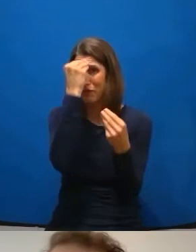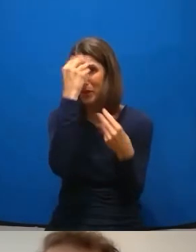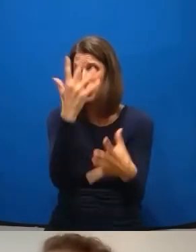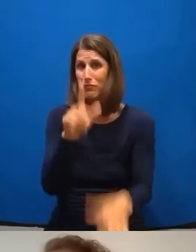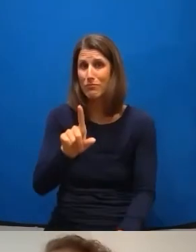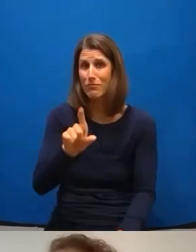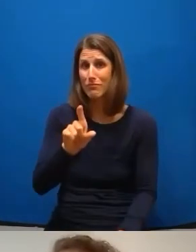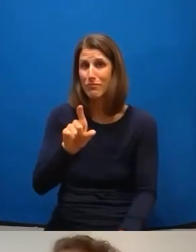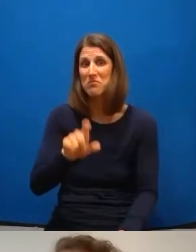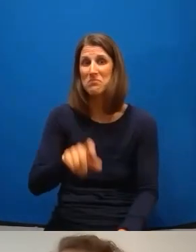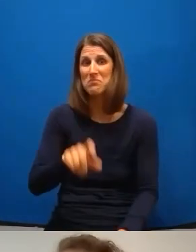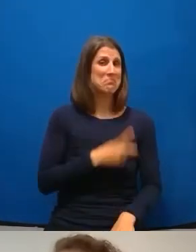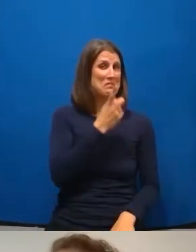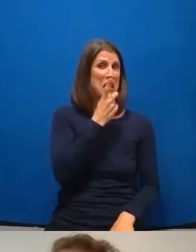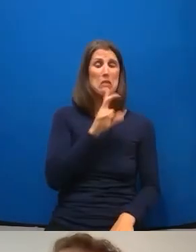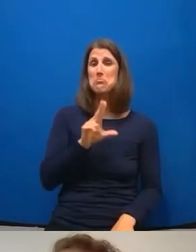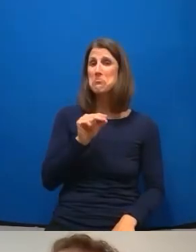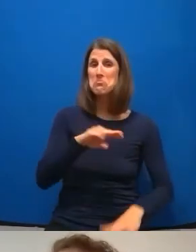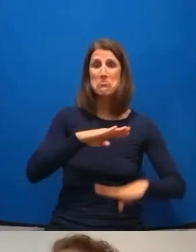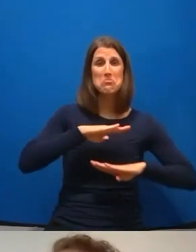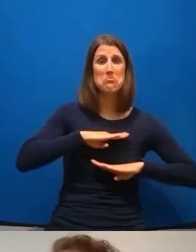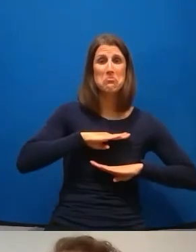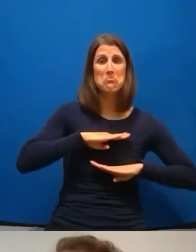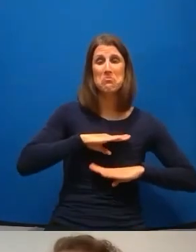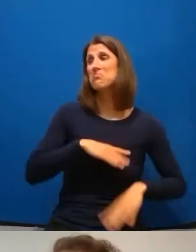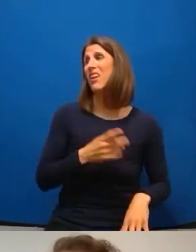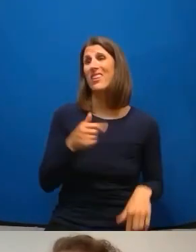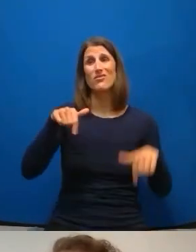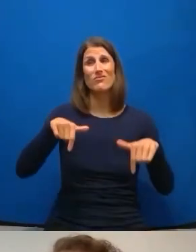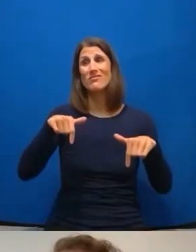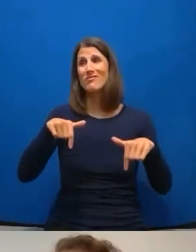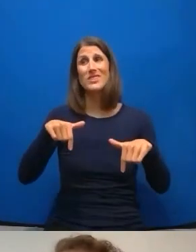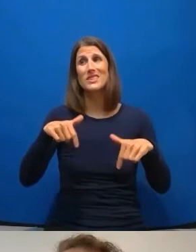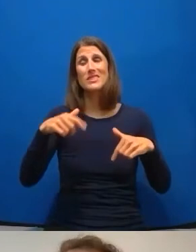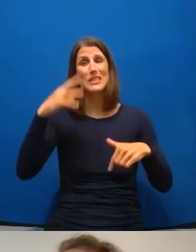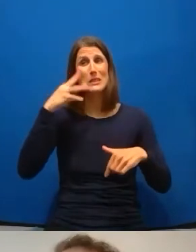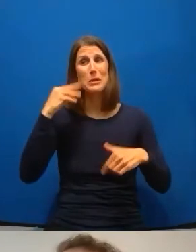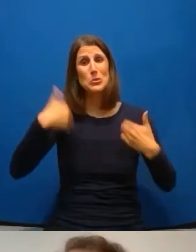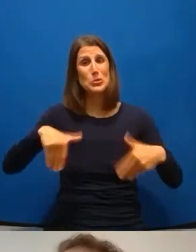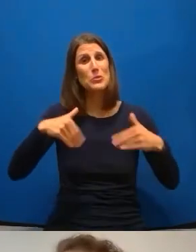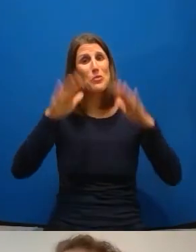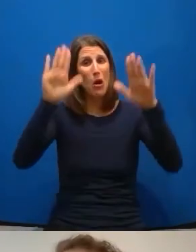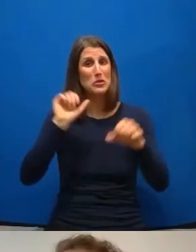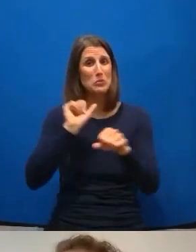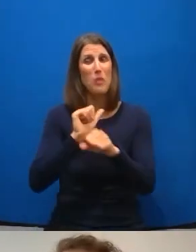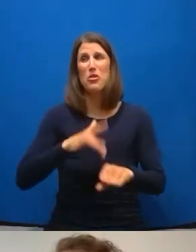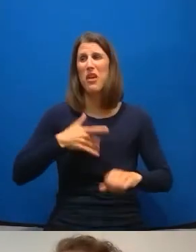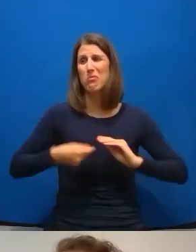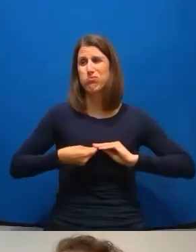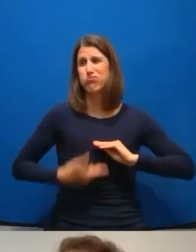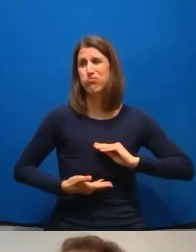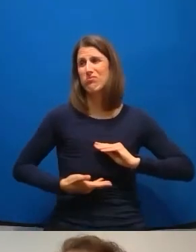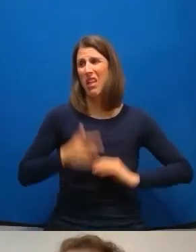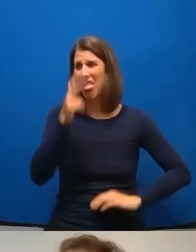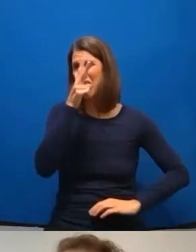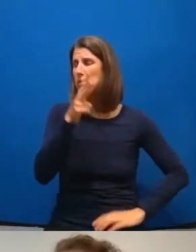No, I think we've all done an awesome job. I mean, I even if you feel like you haven't, you did an awesome job, because this was